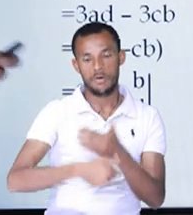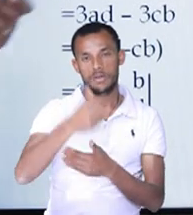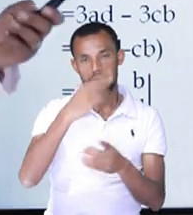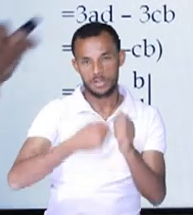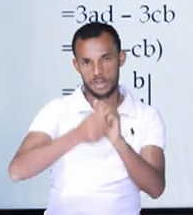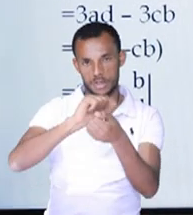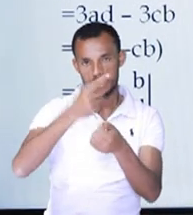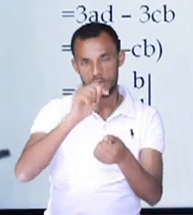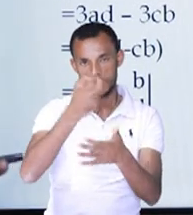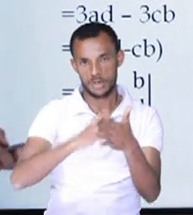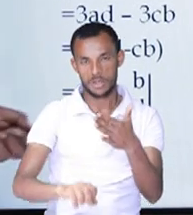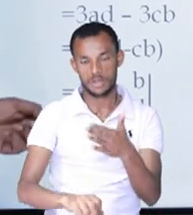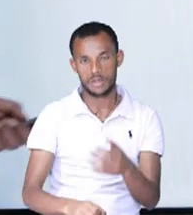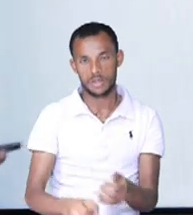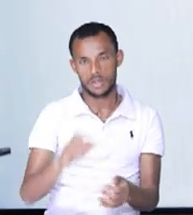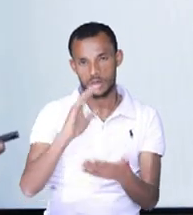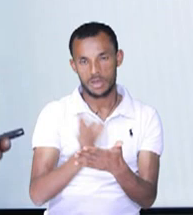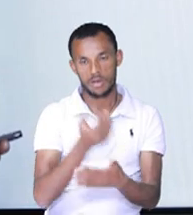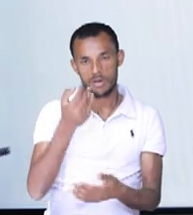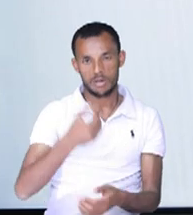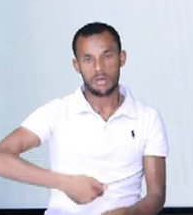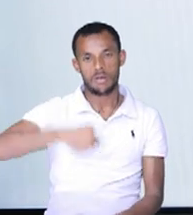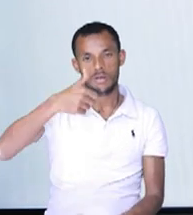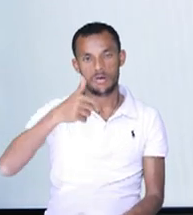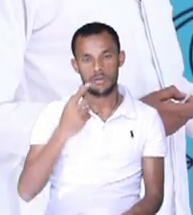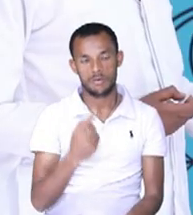or change the result. Takes for the other one.